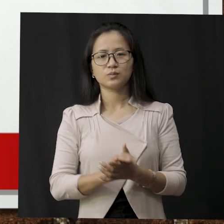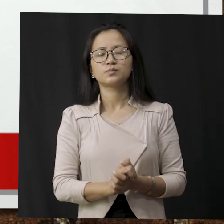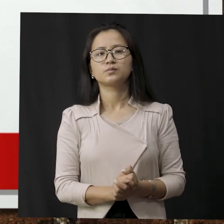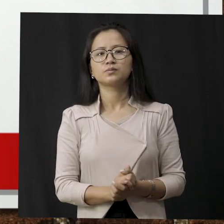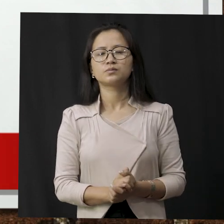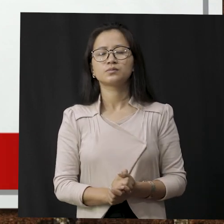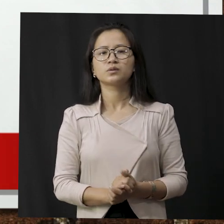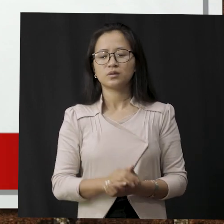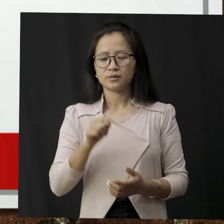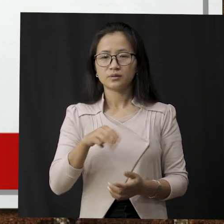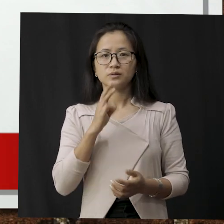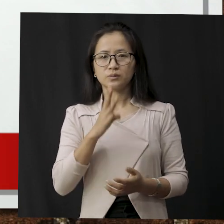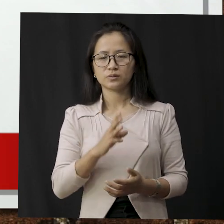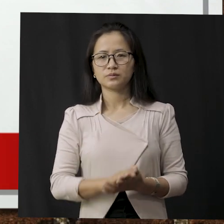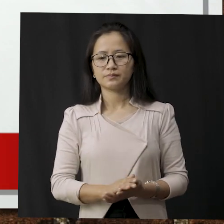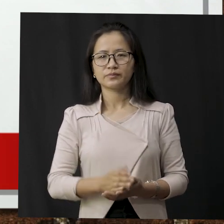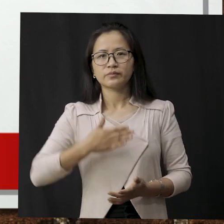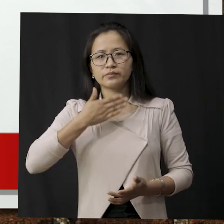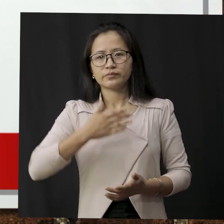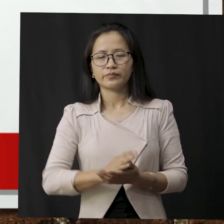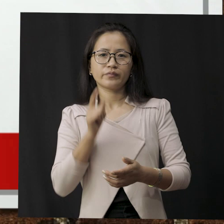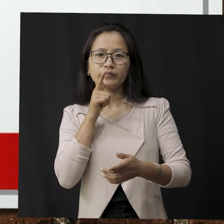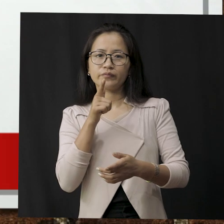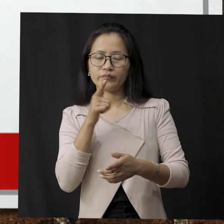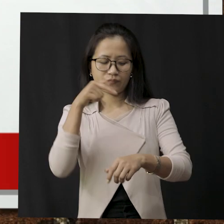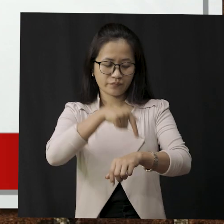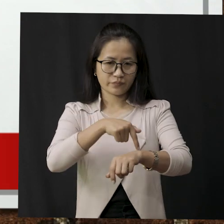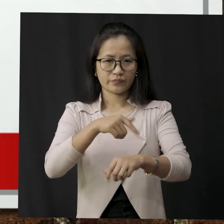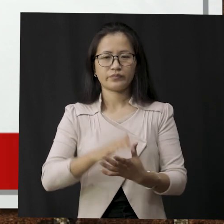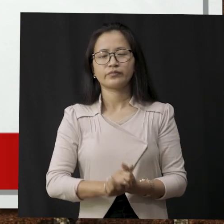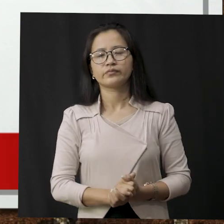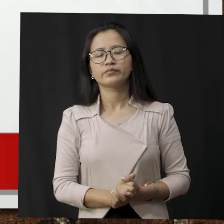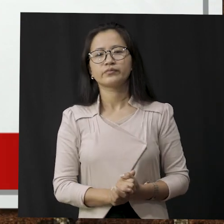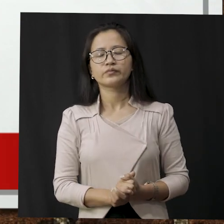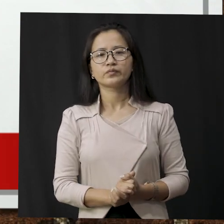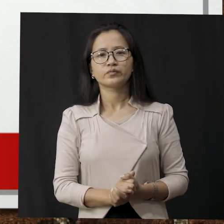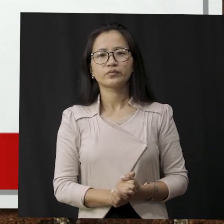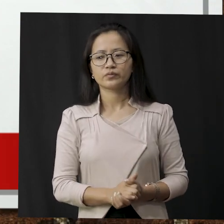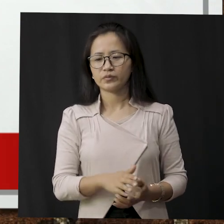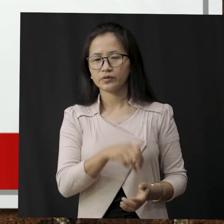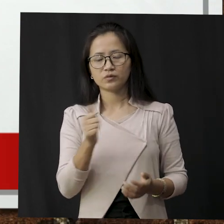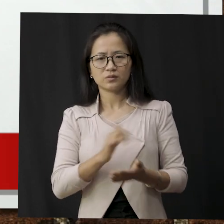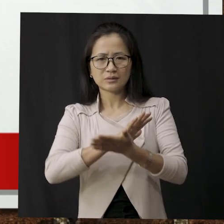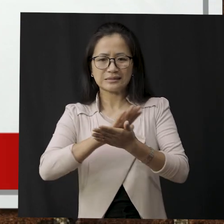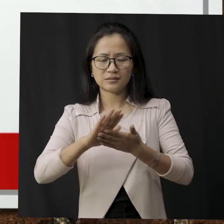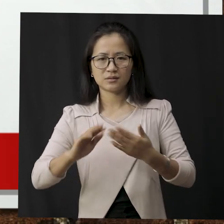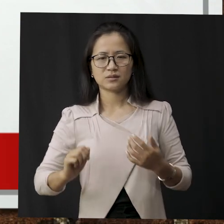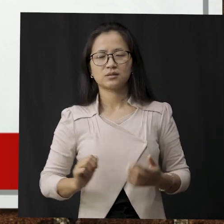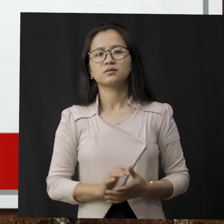Okay? Because this will breed mosquito. Okay? Now students, after all the cleaning is